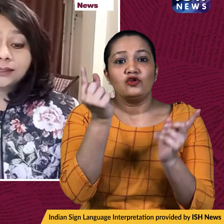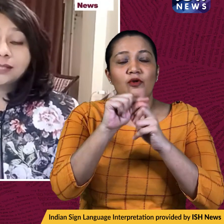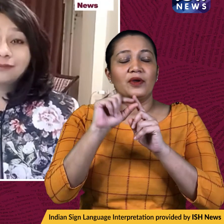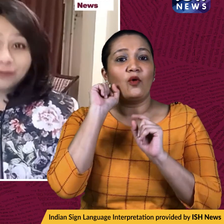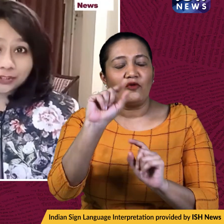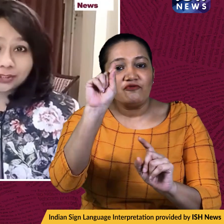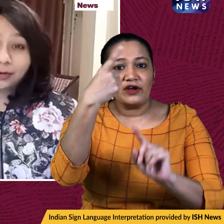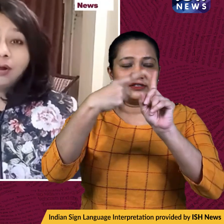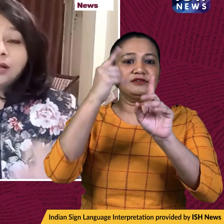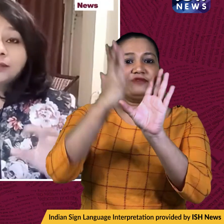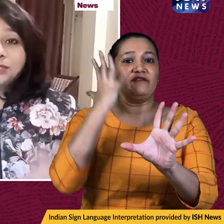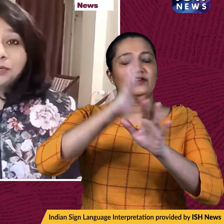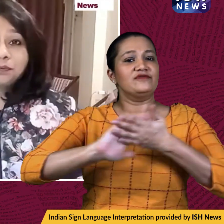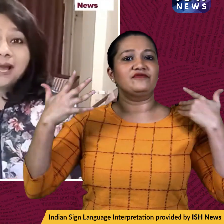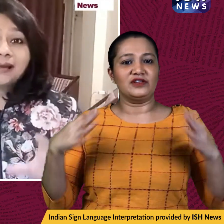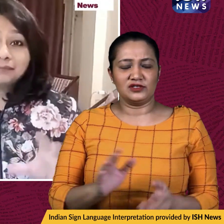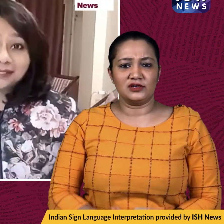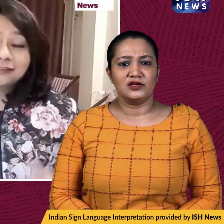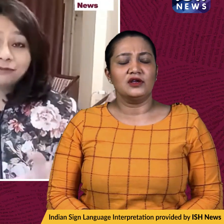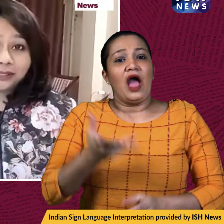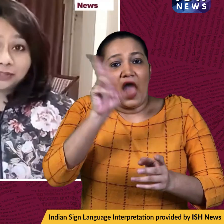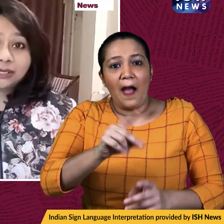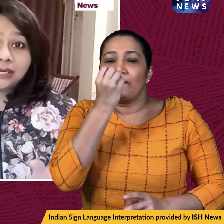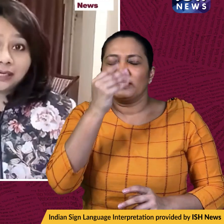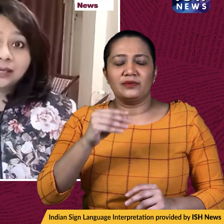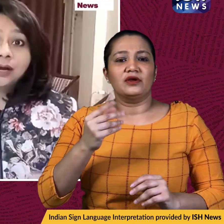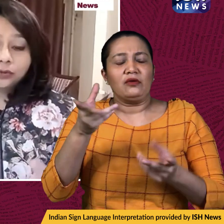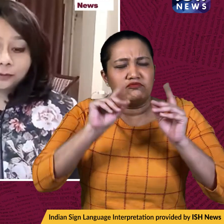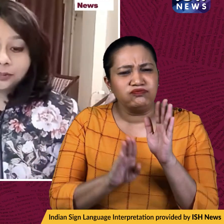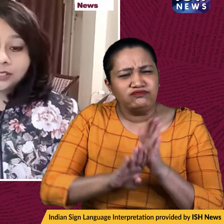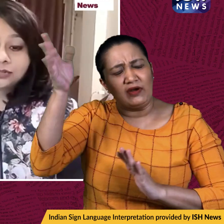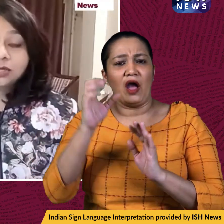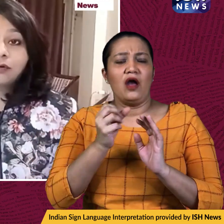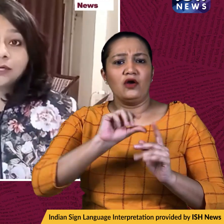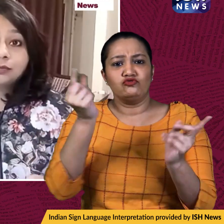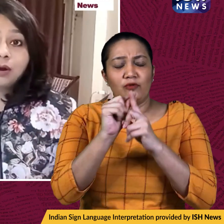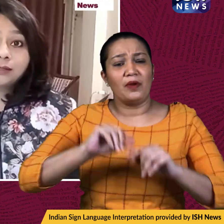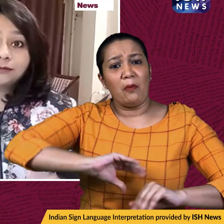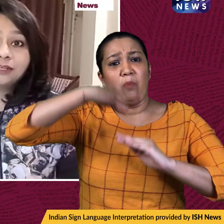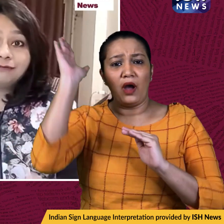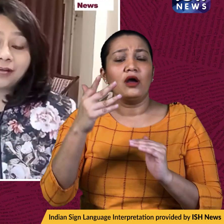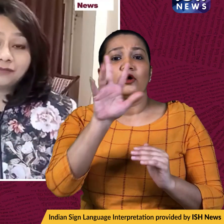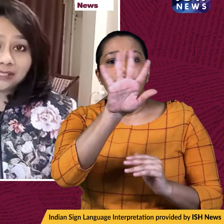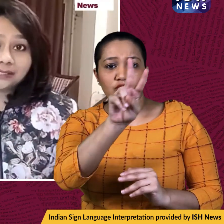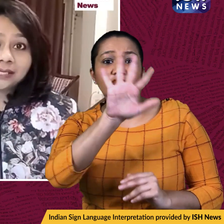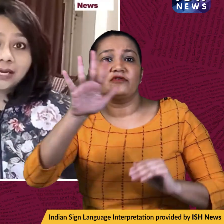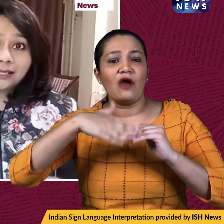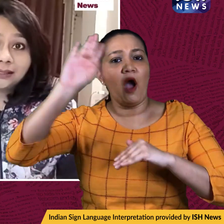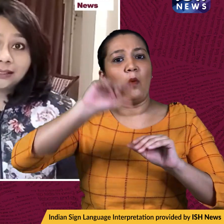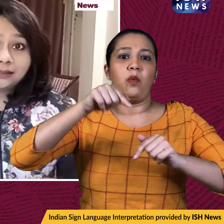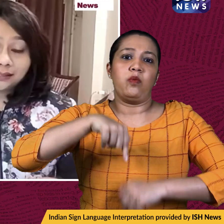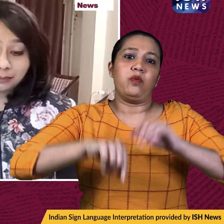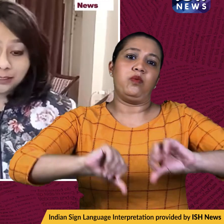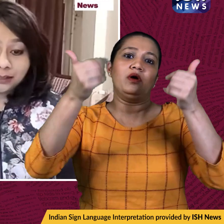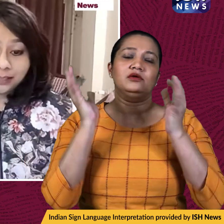Yogi Adityanath's first tenure. The BJP had a massive victory in Uttar Pradesh, securing 255 seats